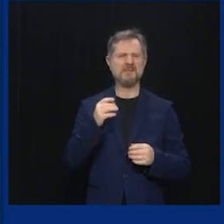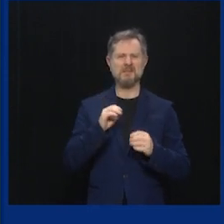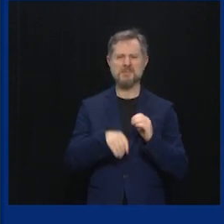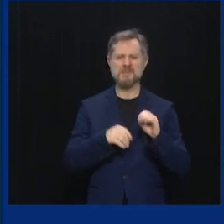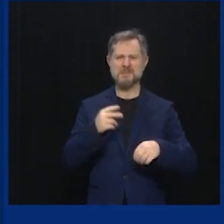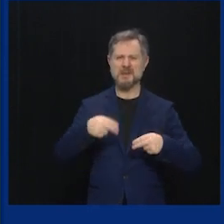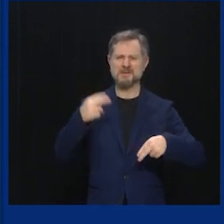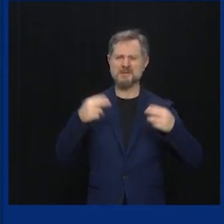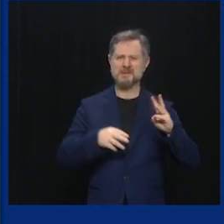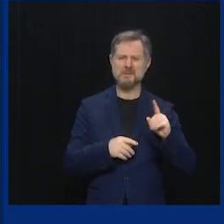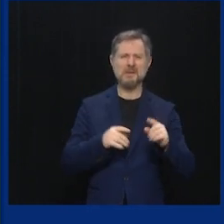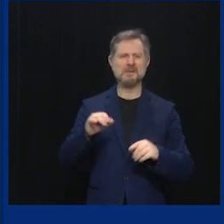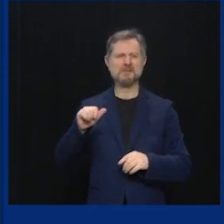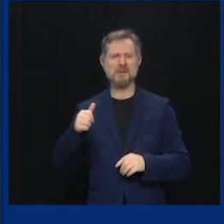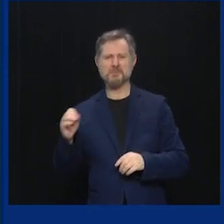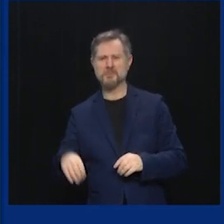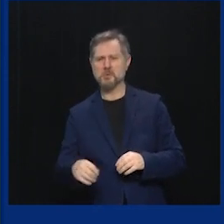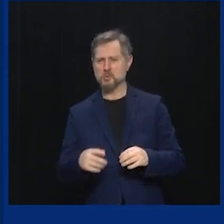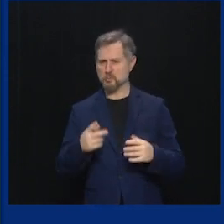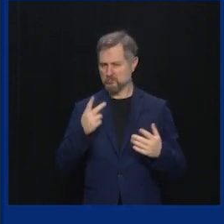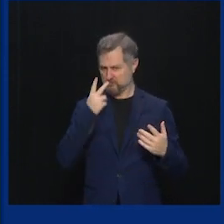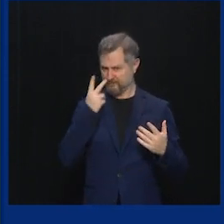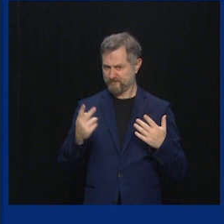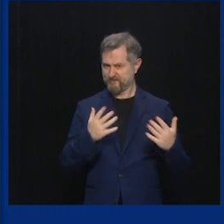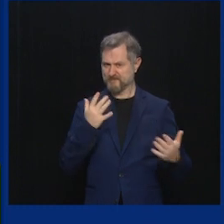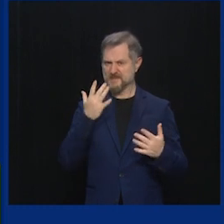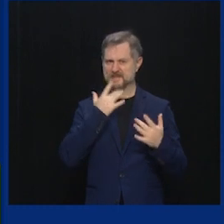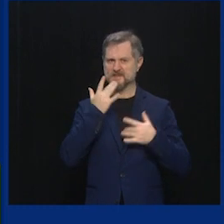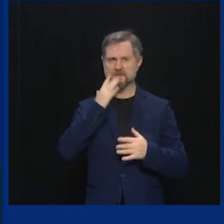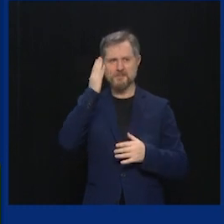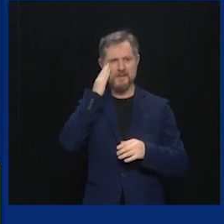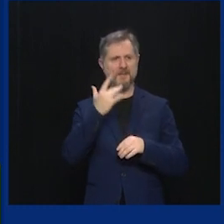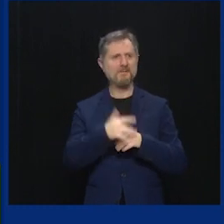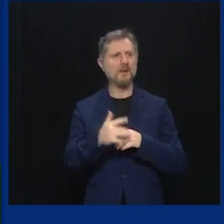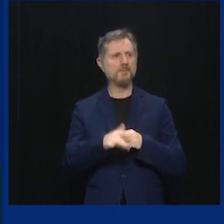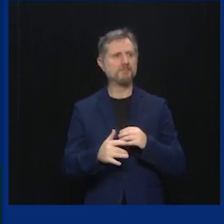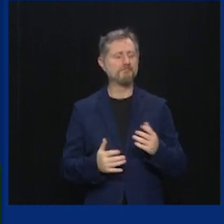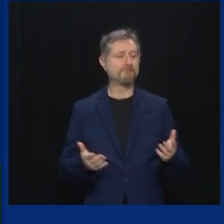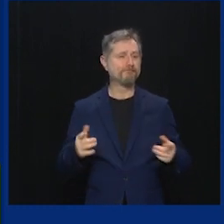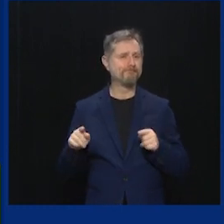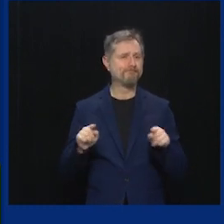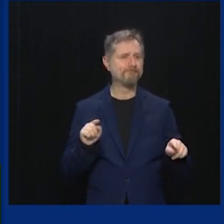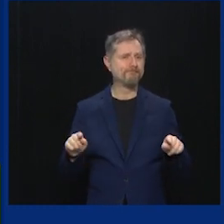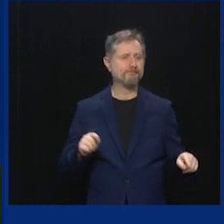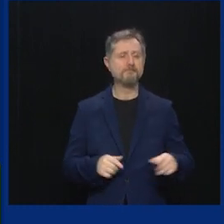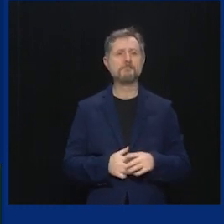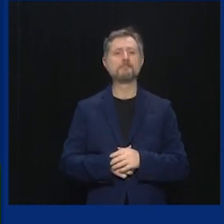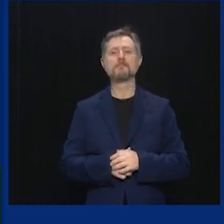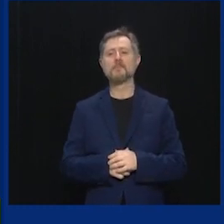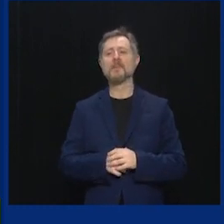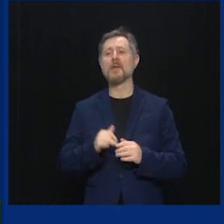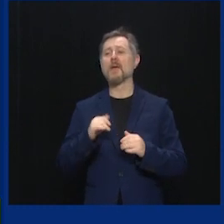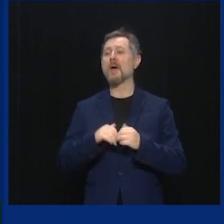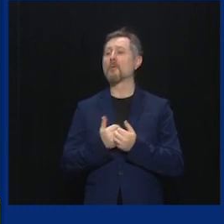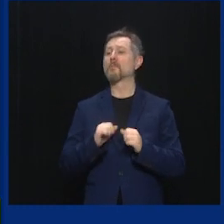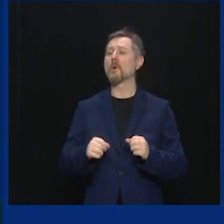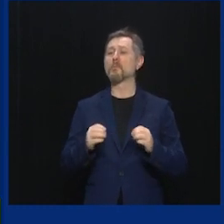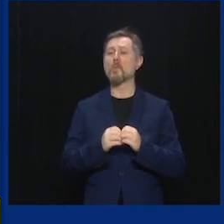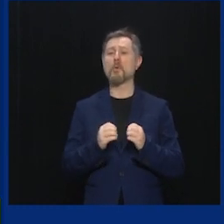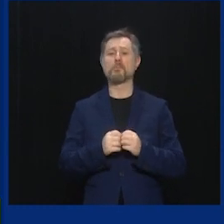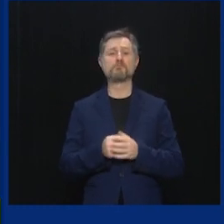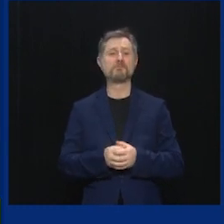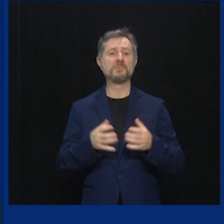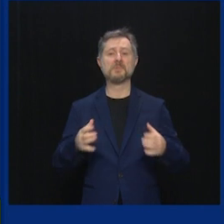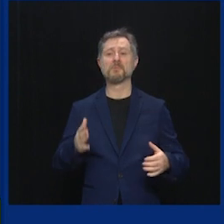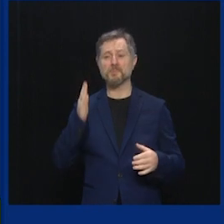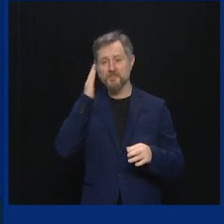These are the areas that we're targeted, the ones that you see in red right there. So how do we boost bed capacity?